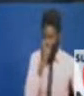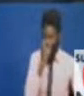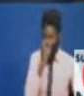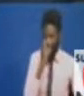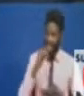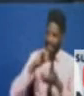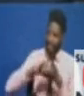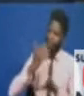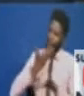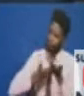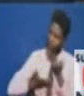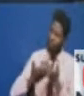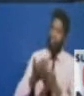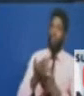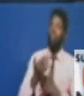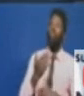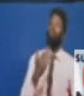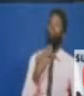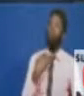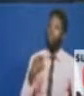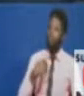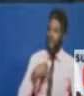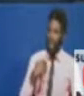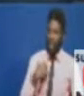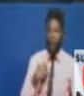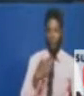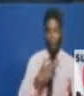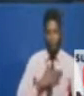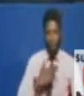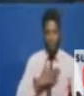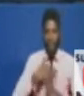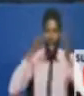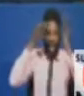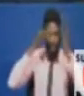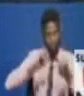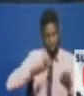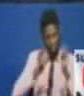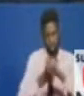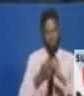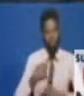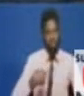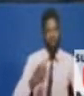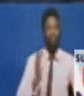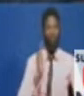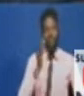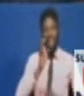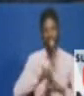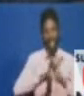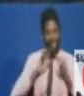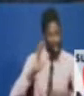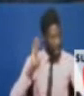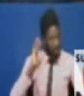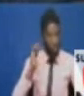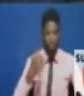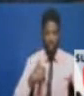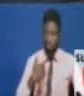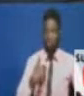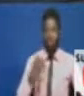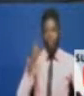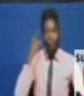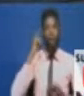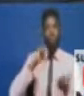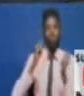me to reconsider my position, I'll be willing to listen. So that is what made me to change my mind.